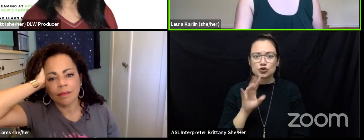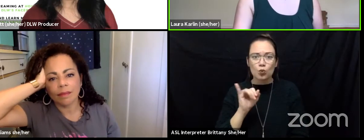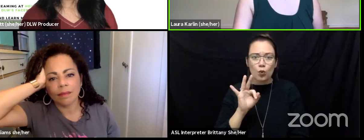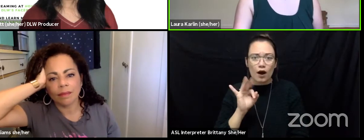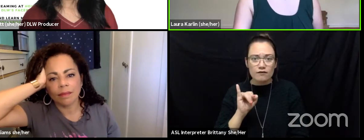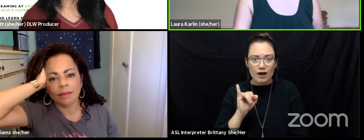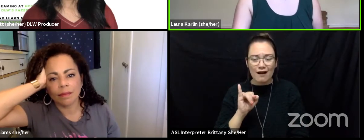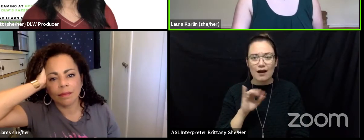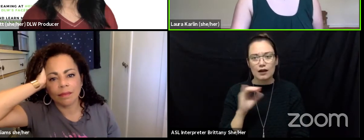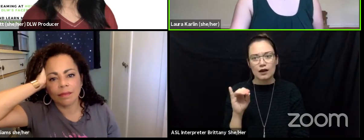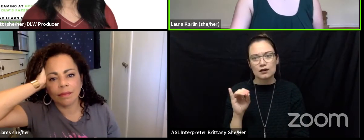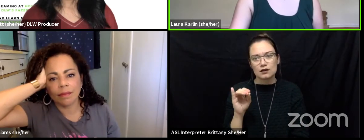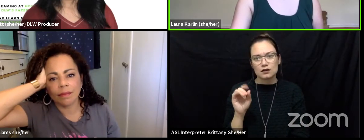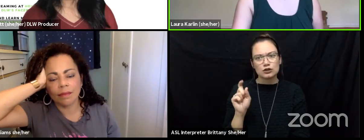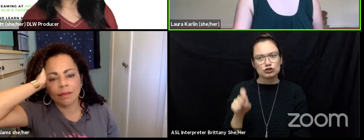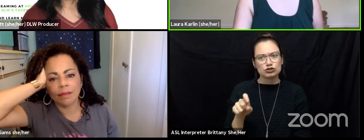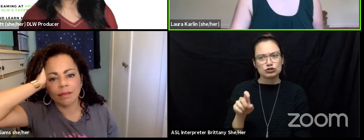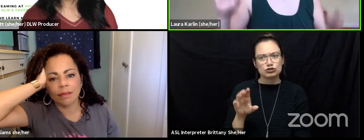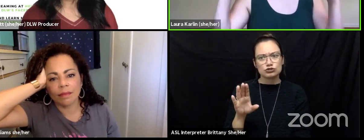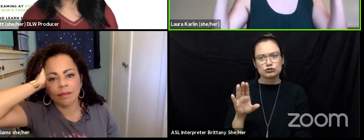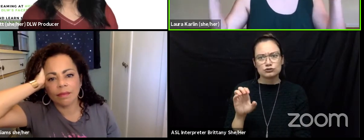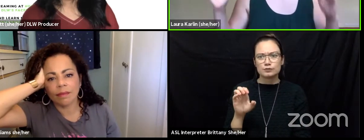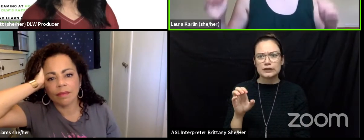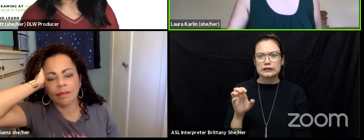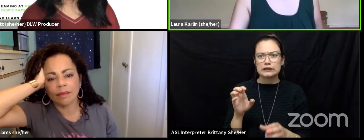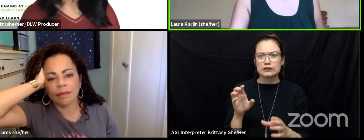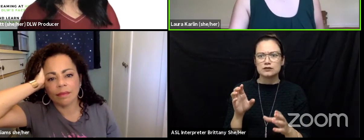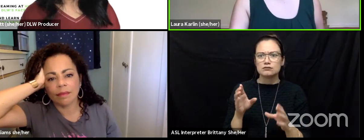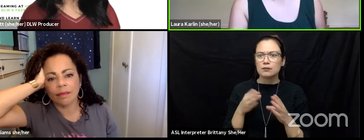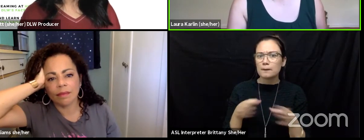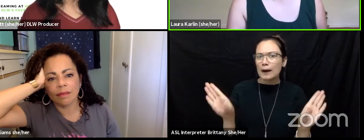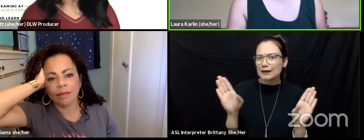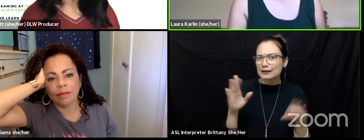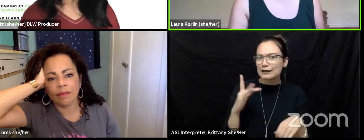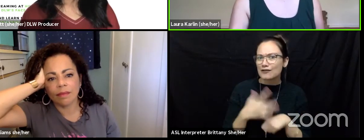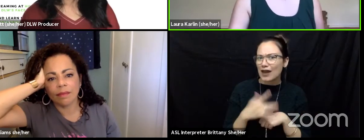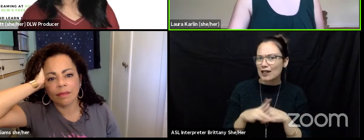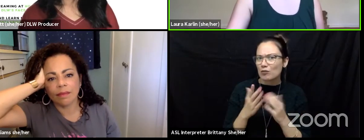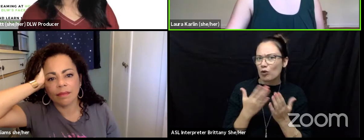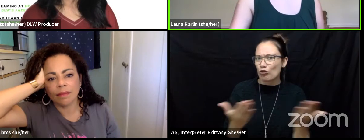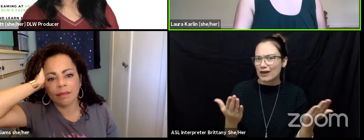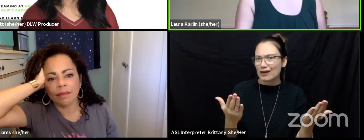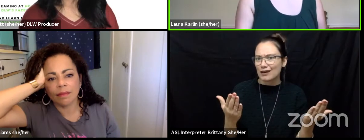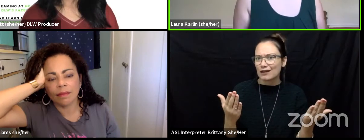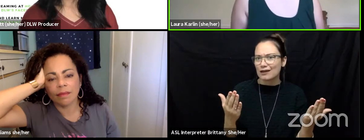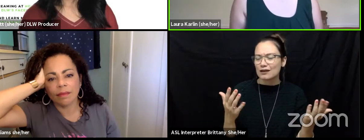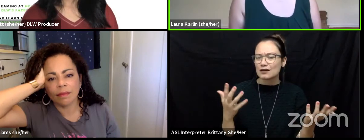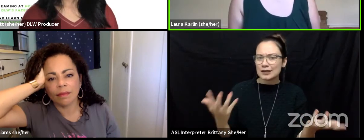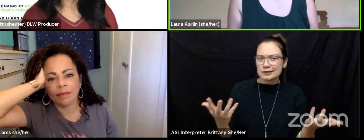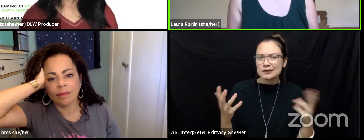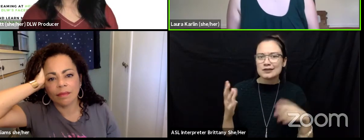which, by the way, it should be like a publicly available thing now and forever. So just saying.